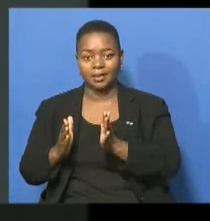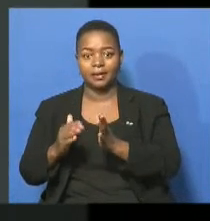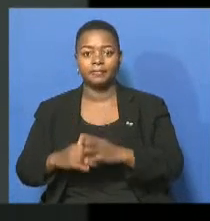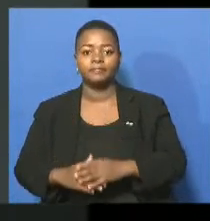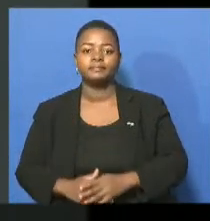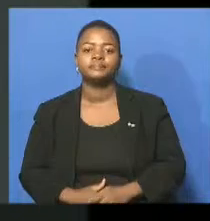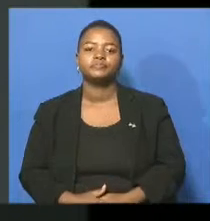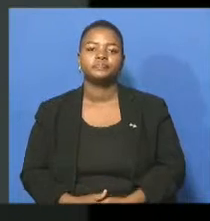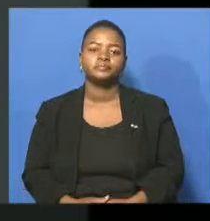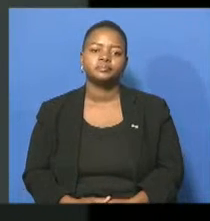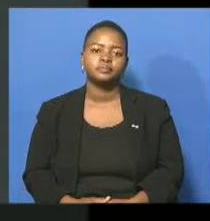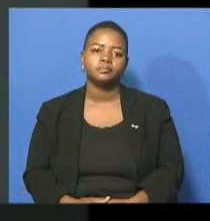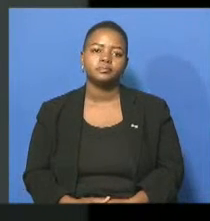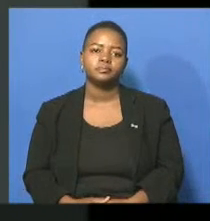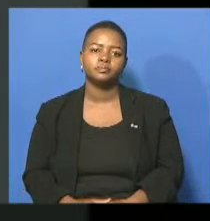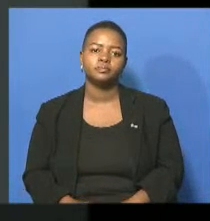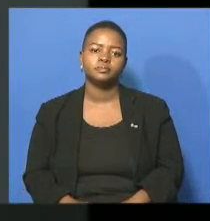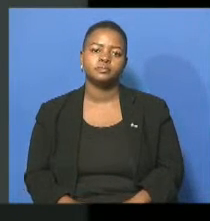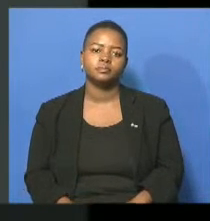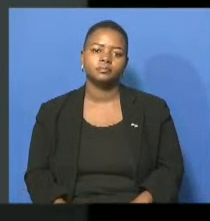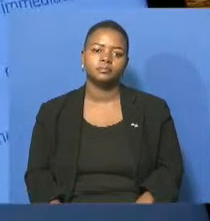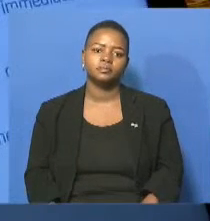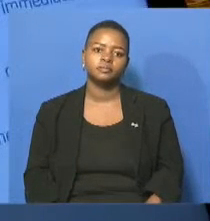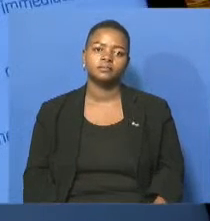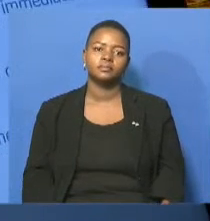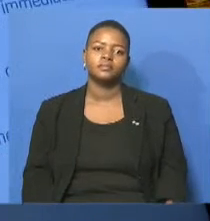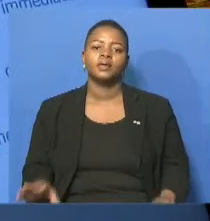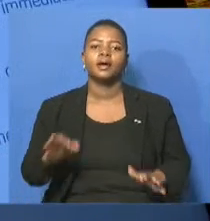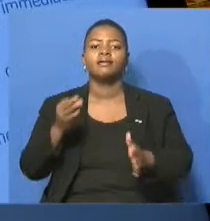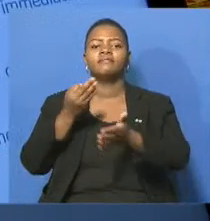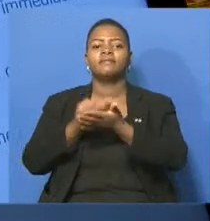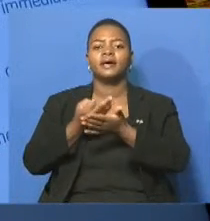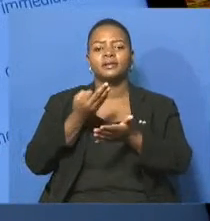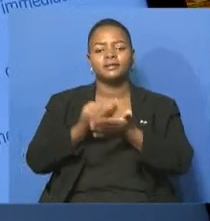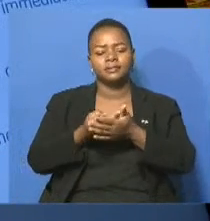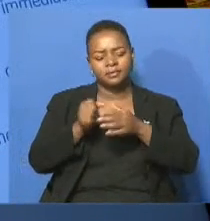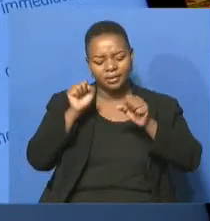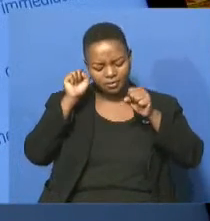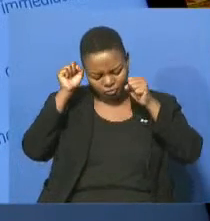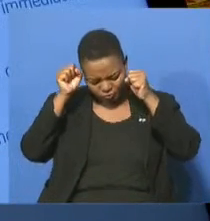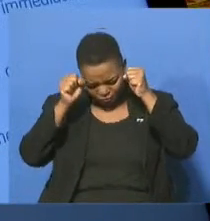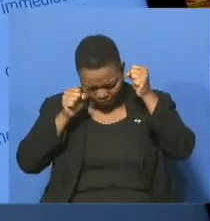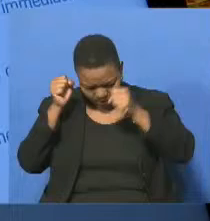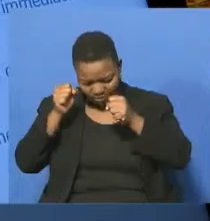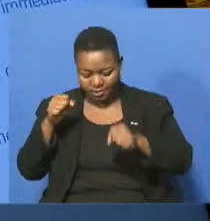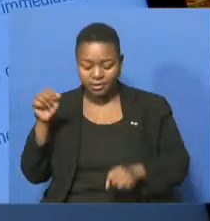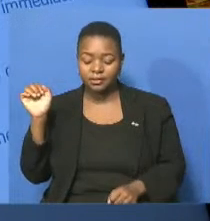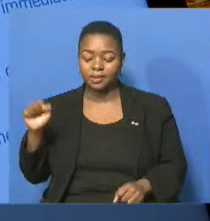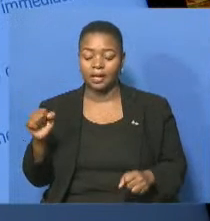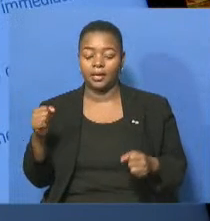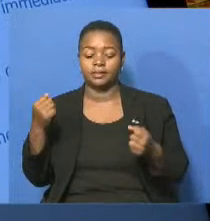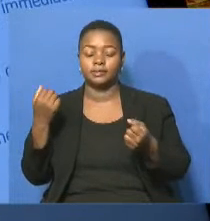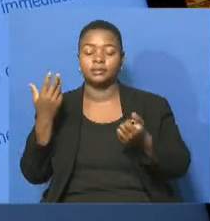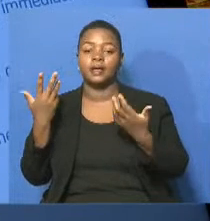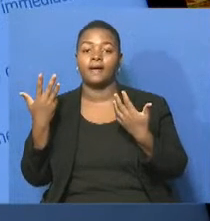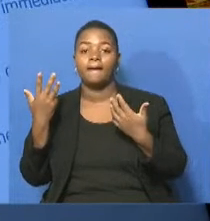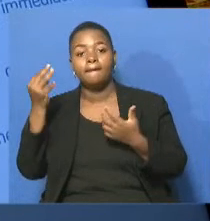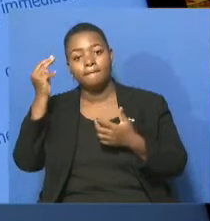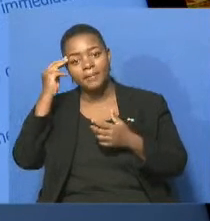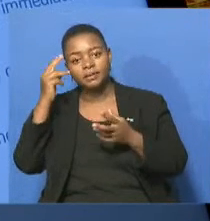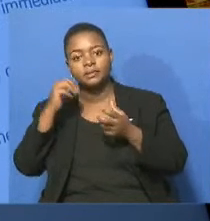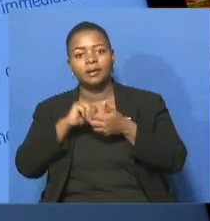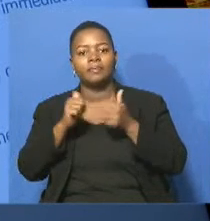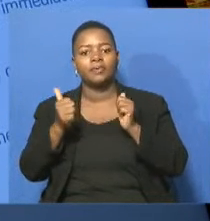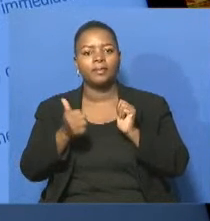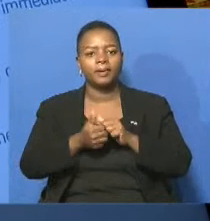partner. There's issues of financial stress, of course, mental illness, desire